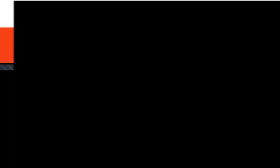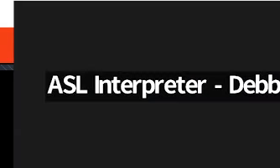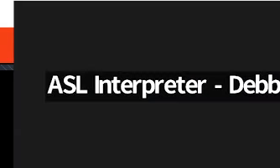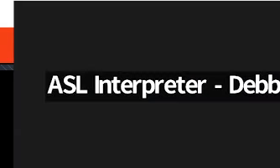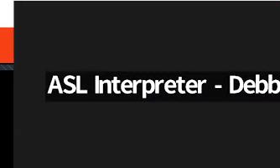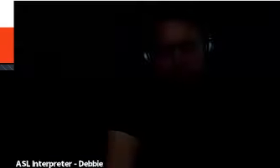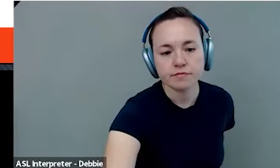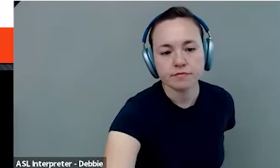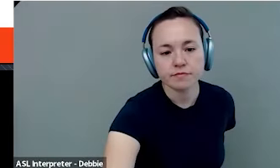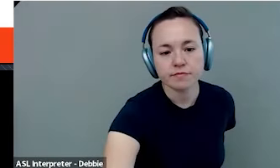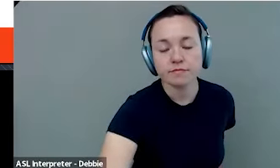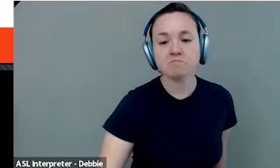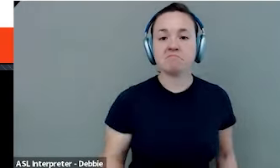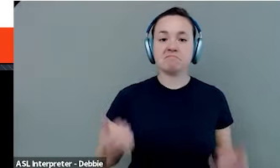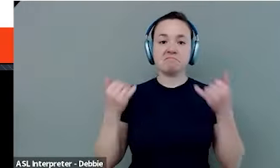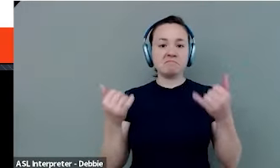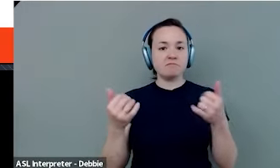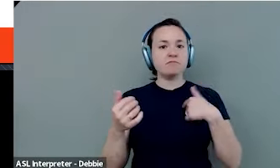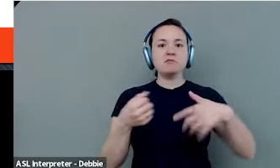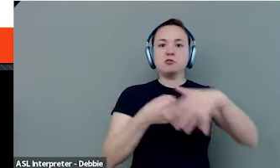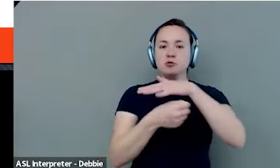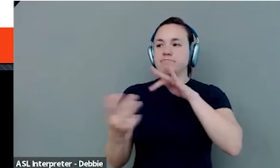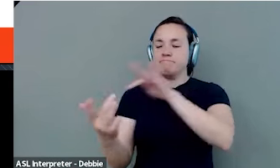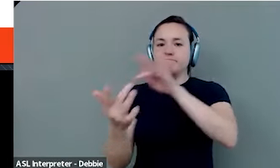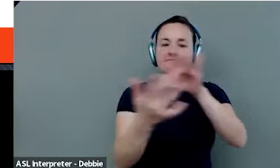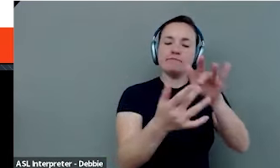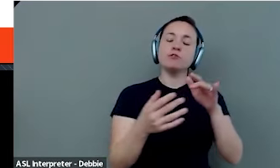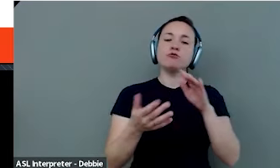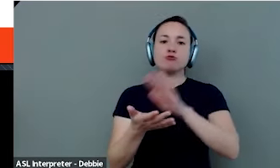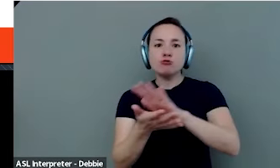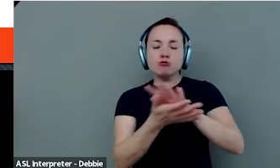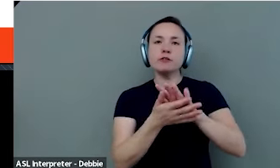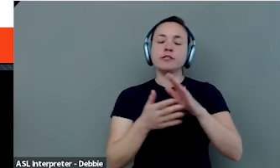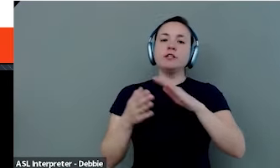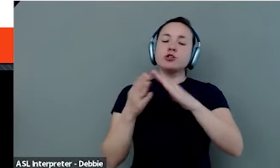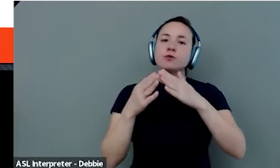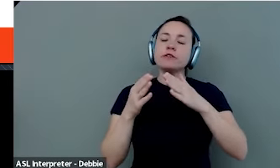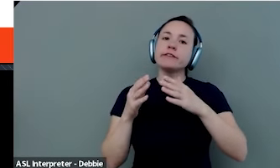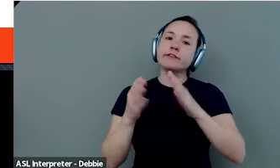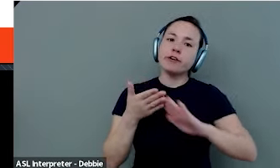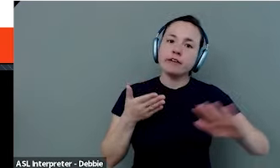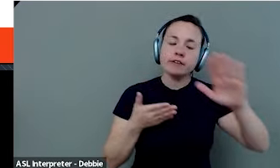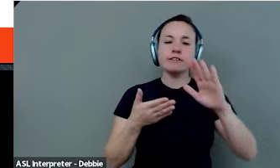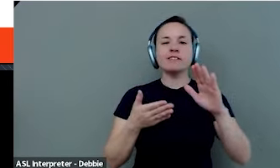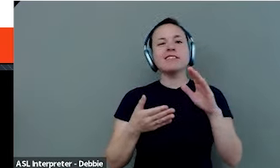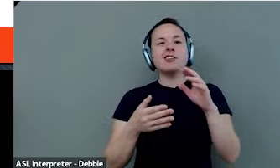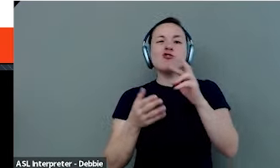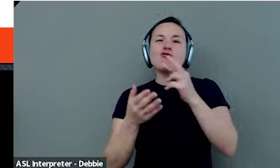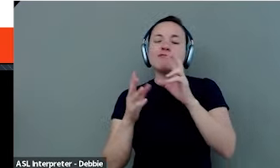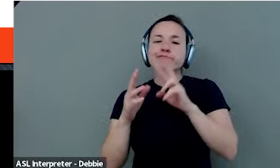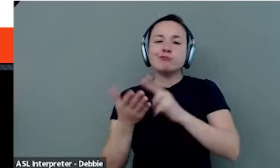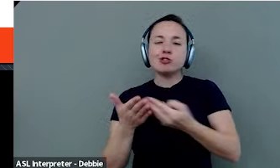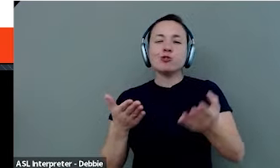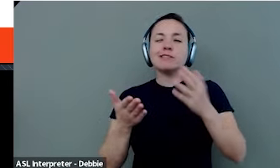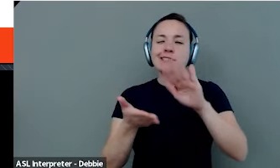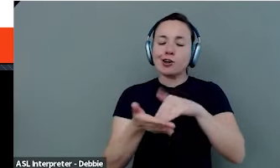we are doing a lot of local outreach to high schools, community colleges, and resource centers, just like the DCC. And we are